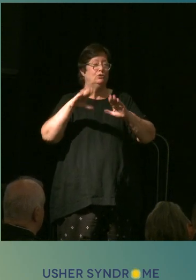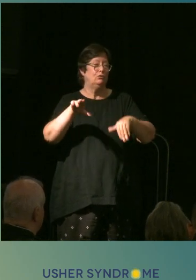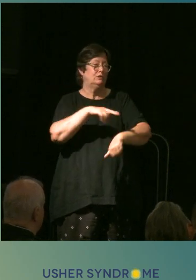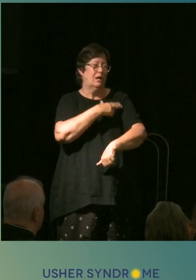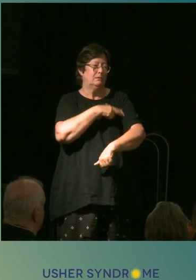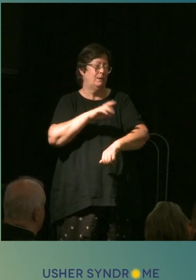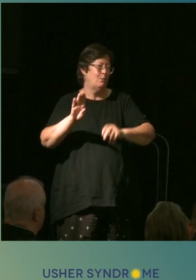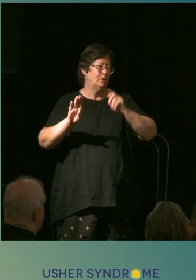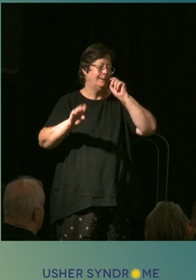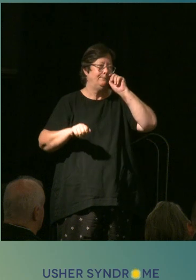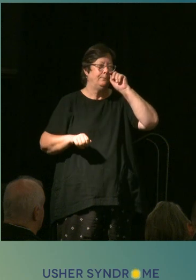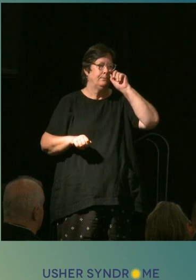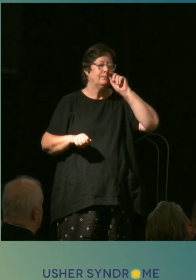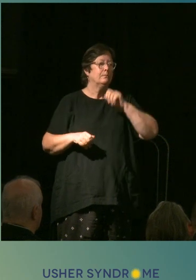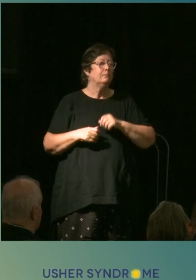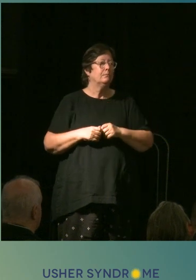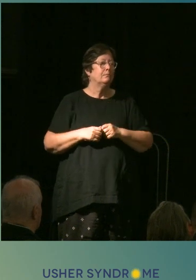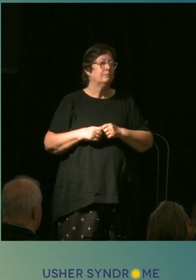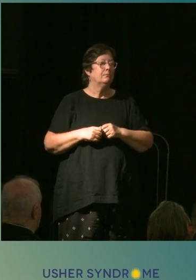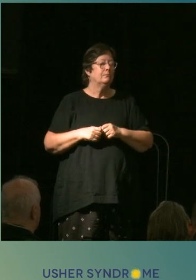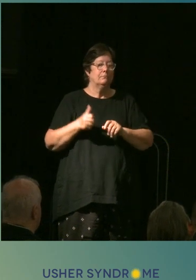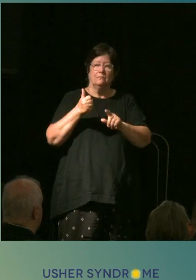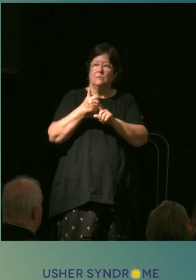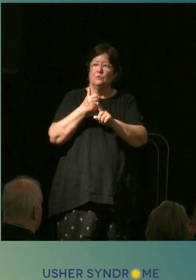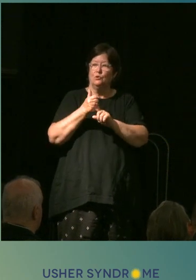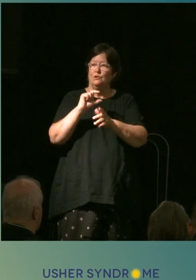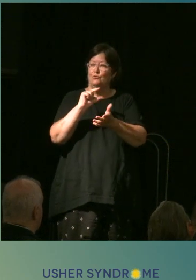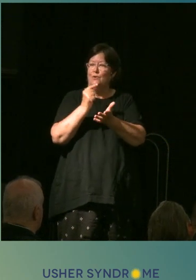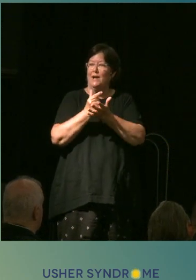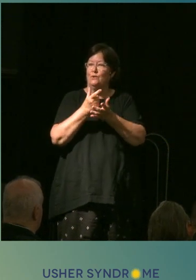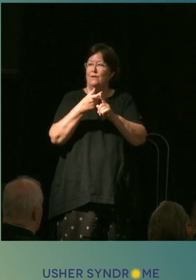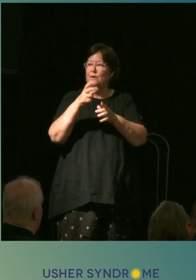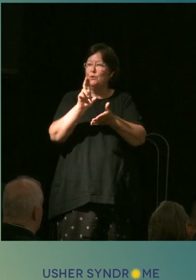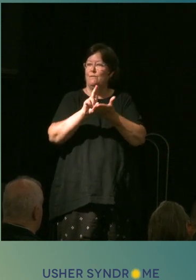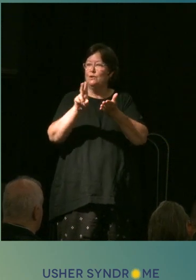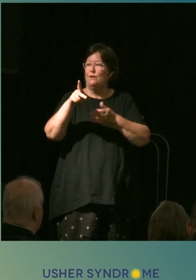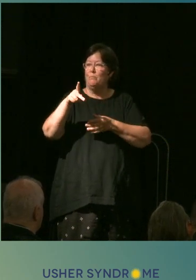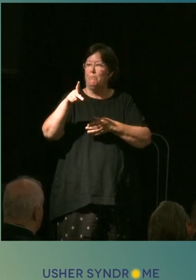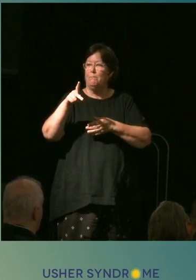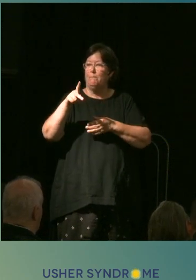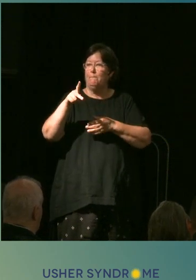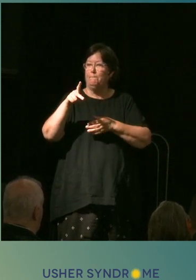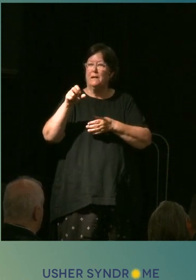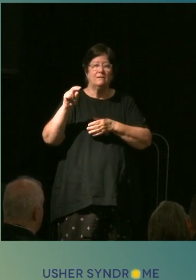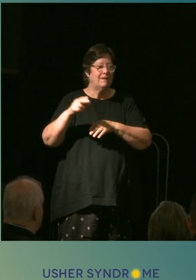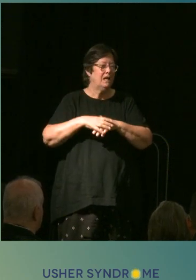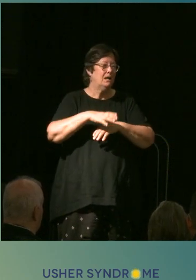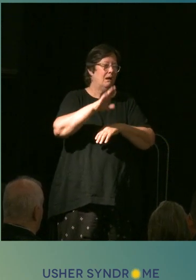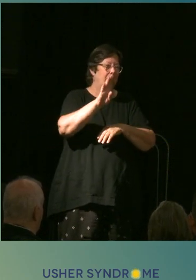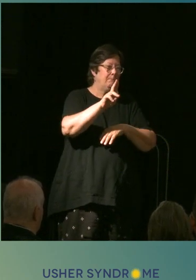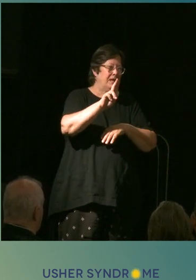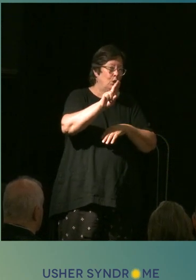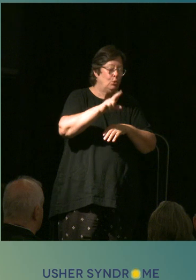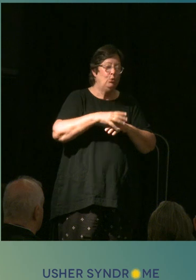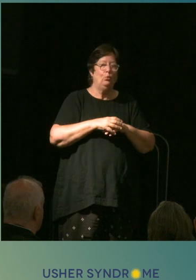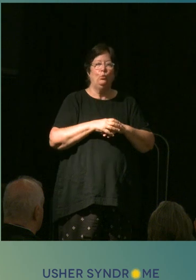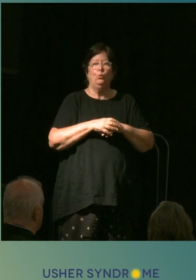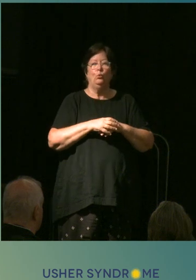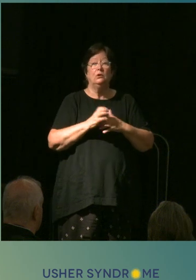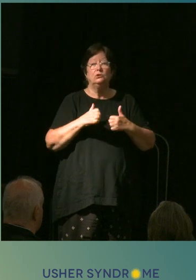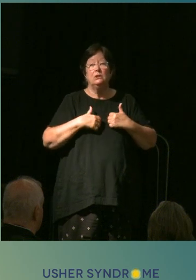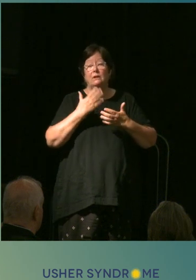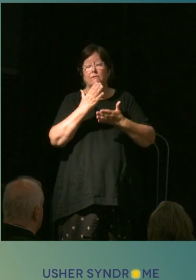Hospital. She's a graduate from the University of Pennsylvania and Boston University. She lived for a